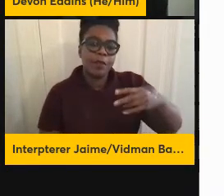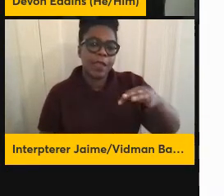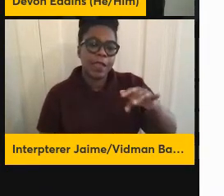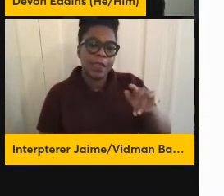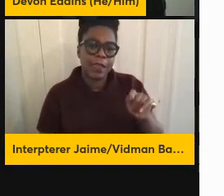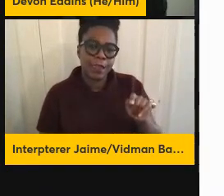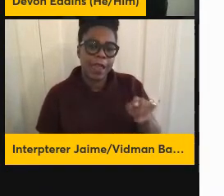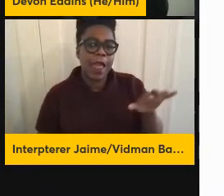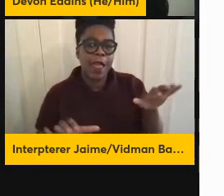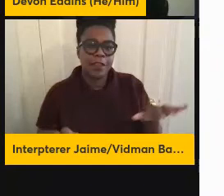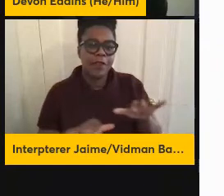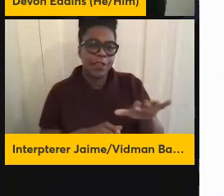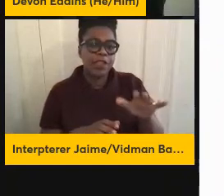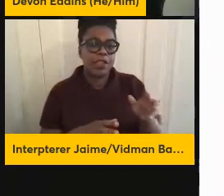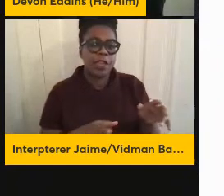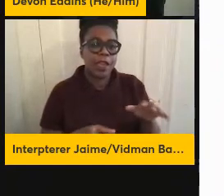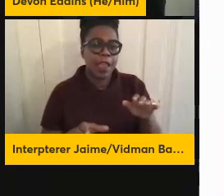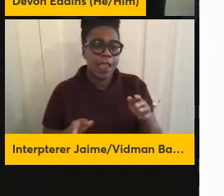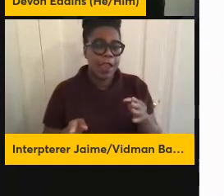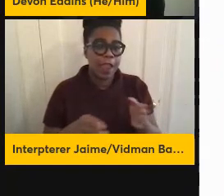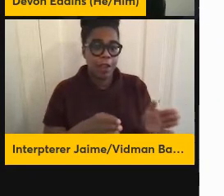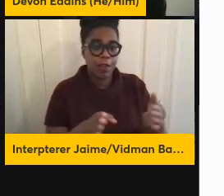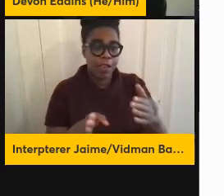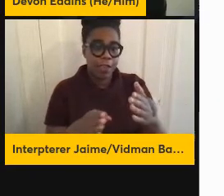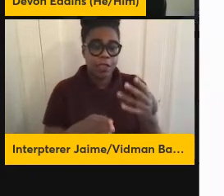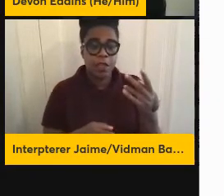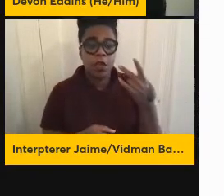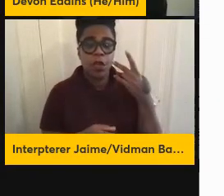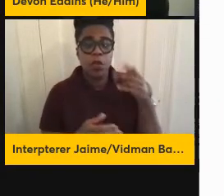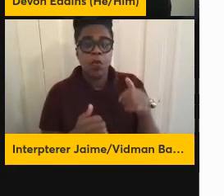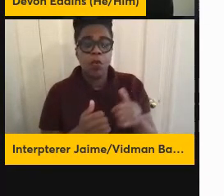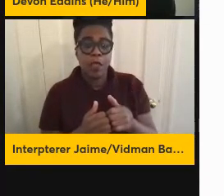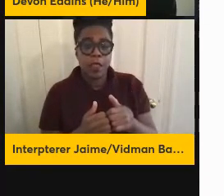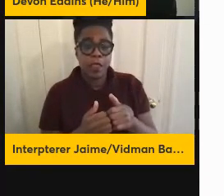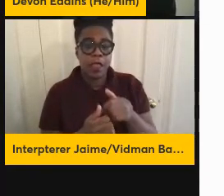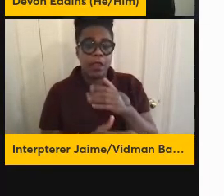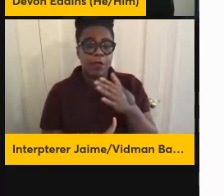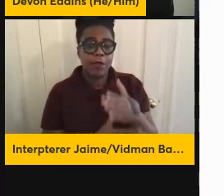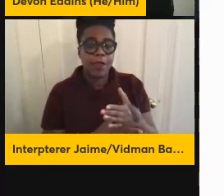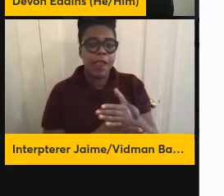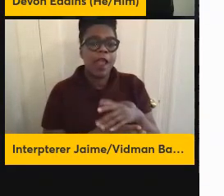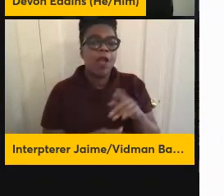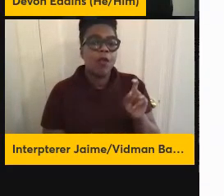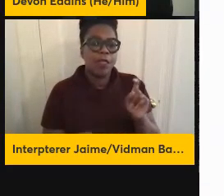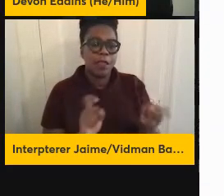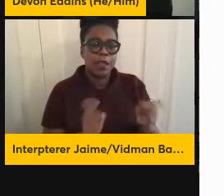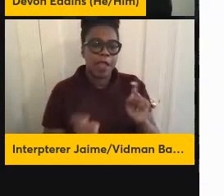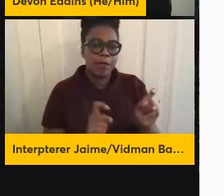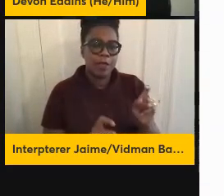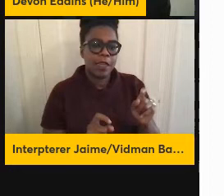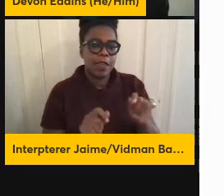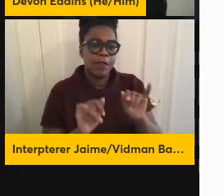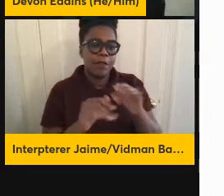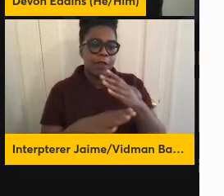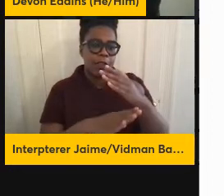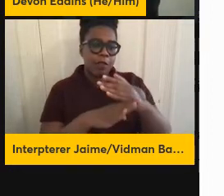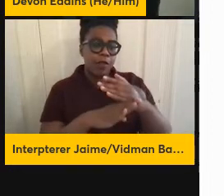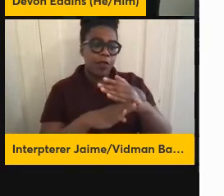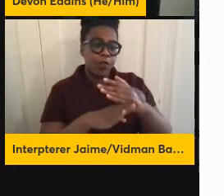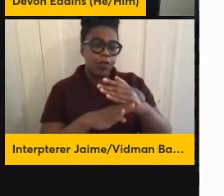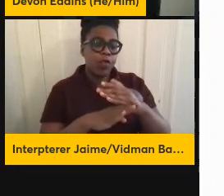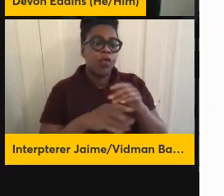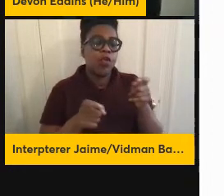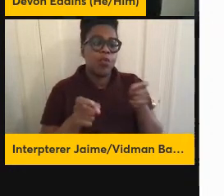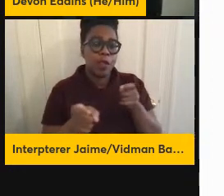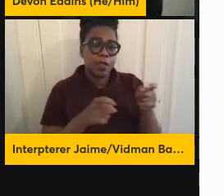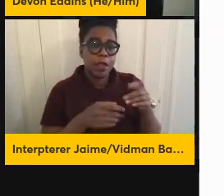aggregation, response to interferon gamma, and just innate and adaptive immune regulation overall. So